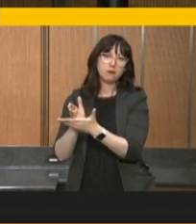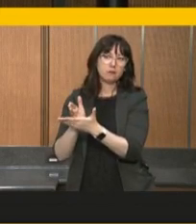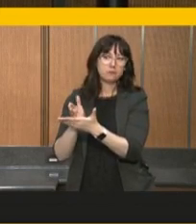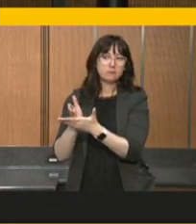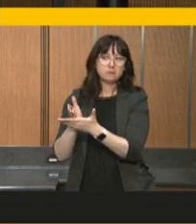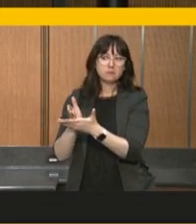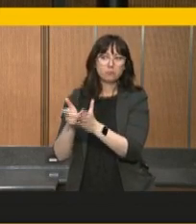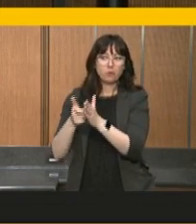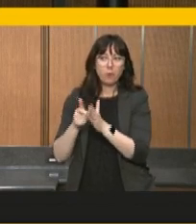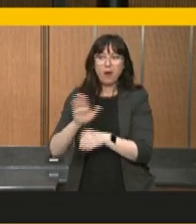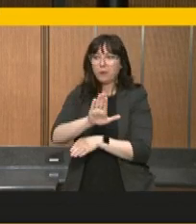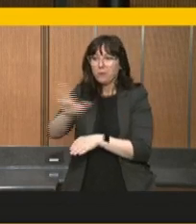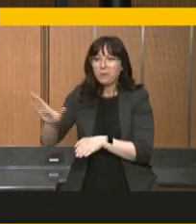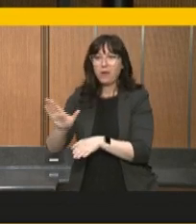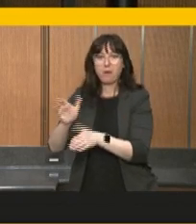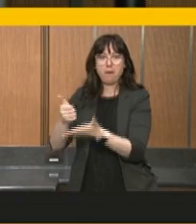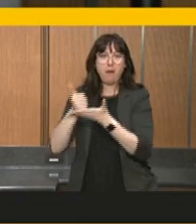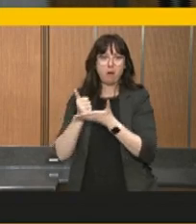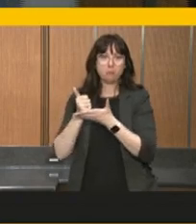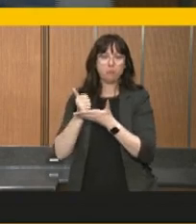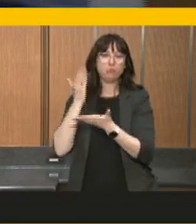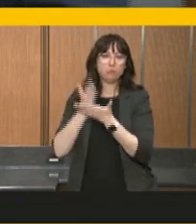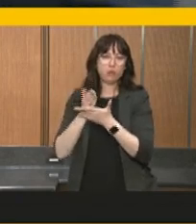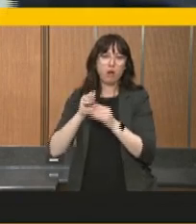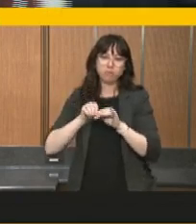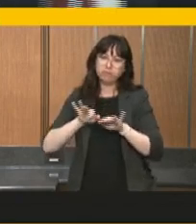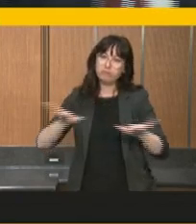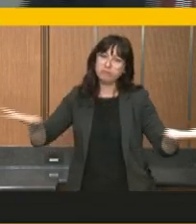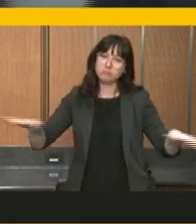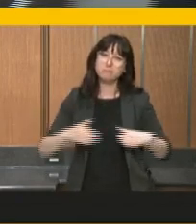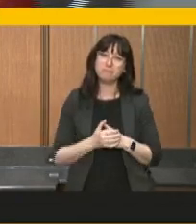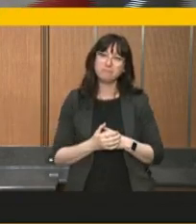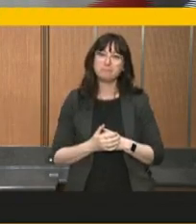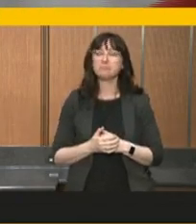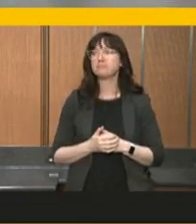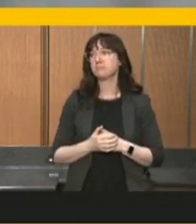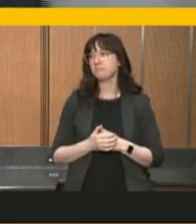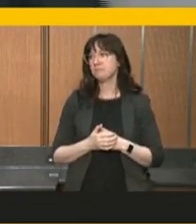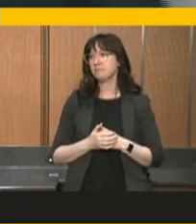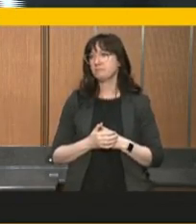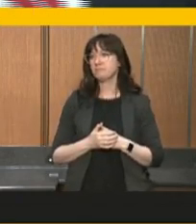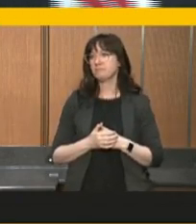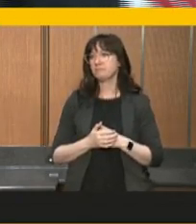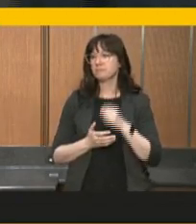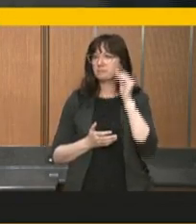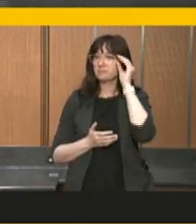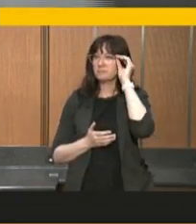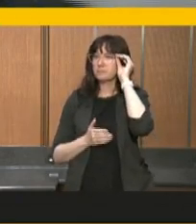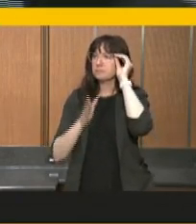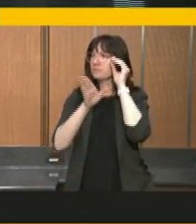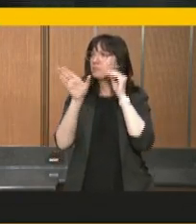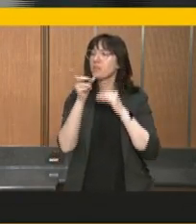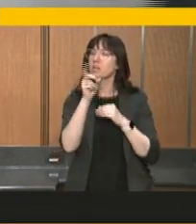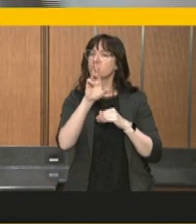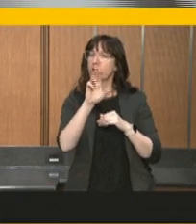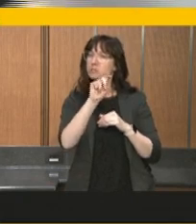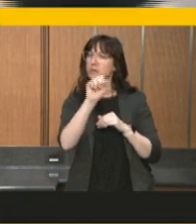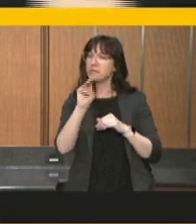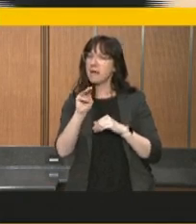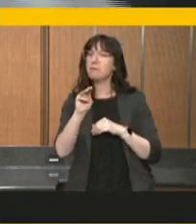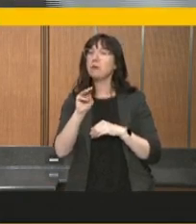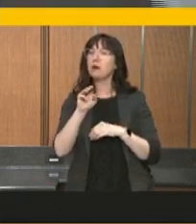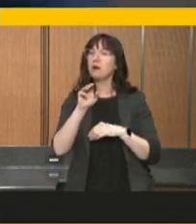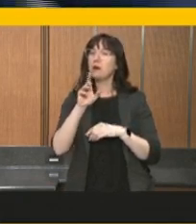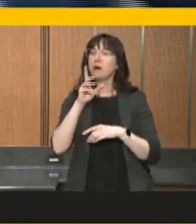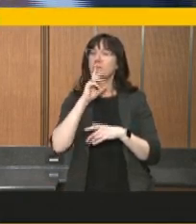gestures that people make. Thank you. Merci. Just want to take a minute. Oui. Dr. Tam, as director of